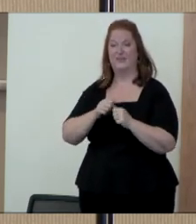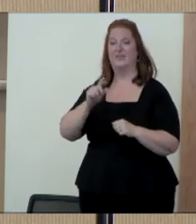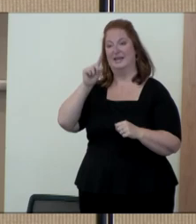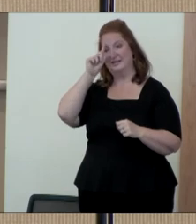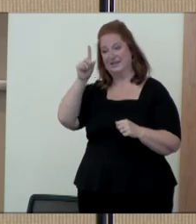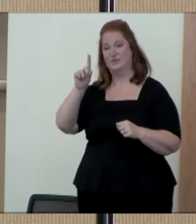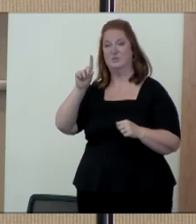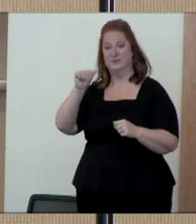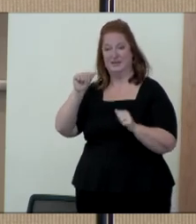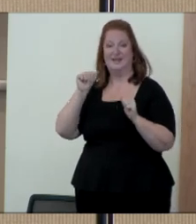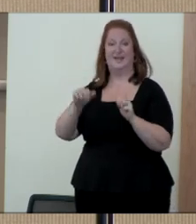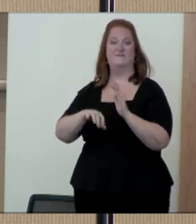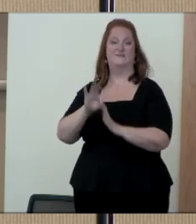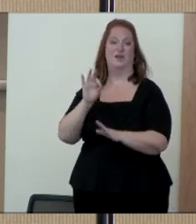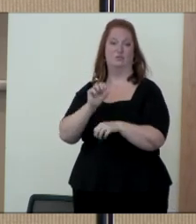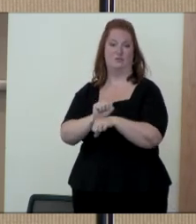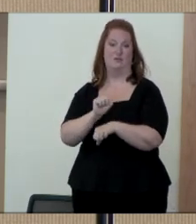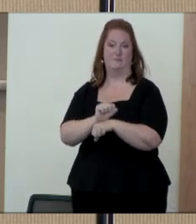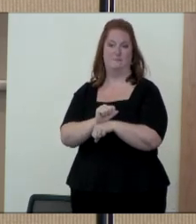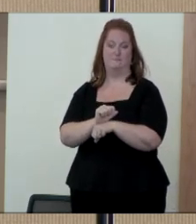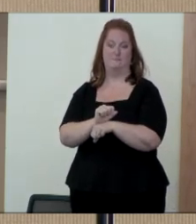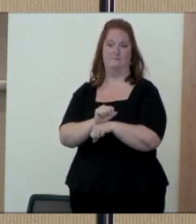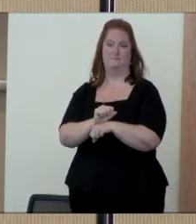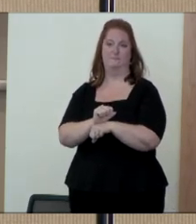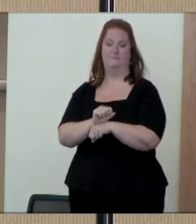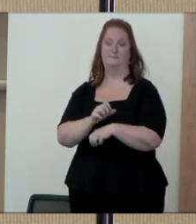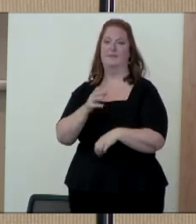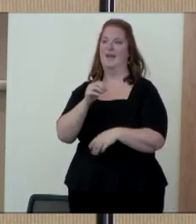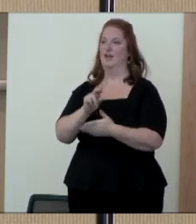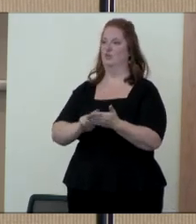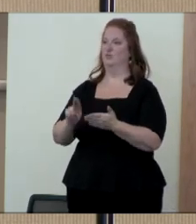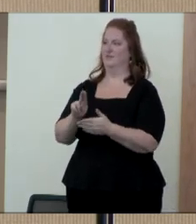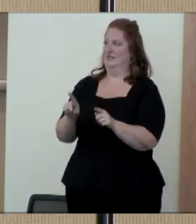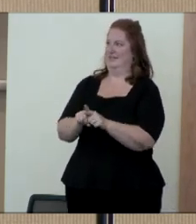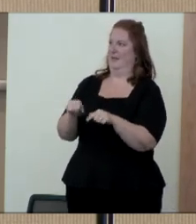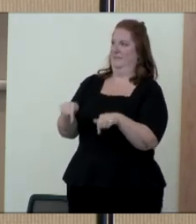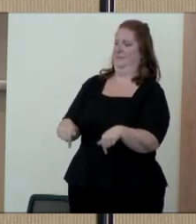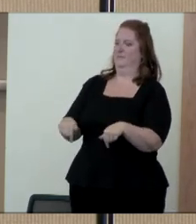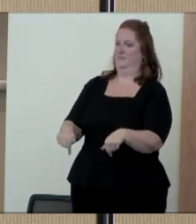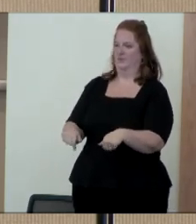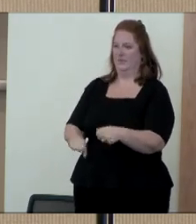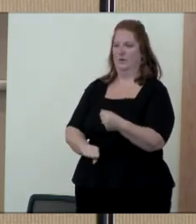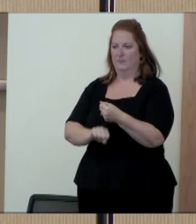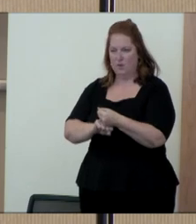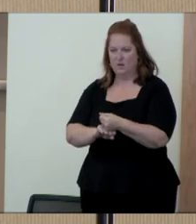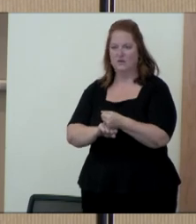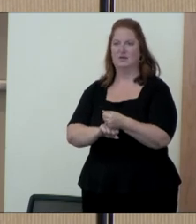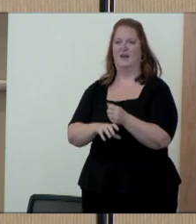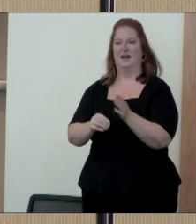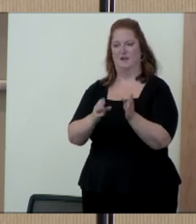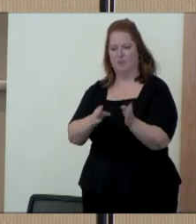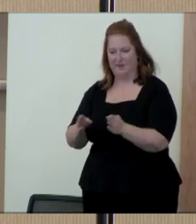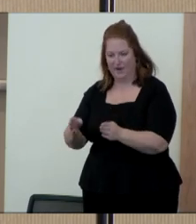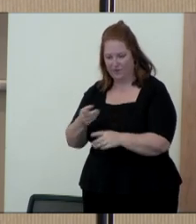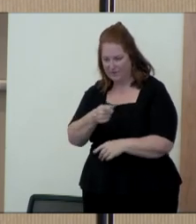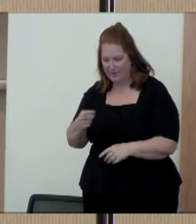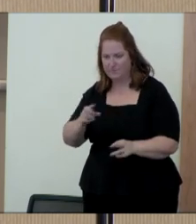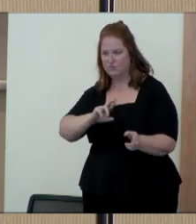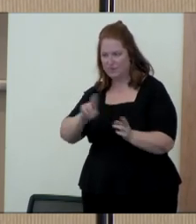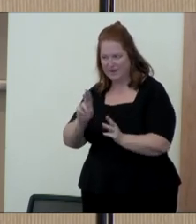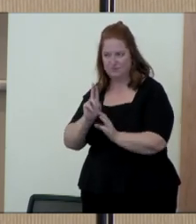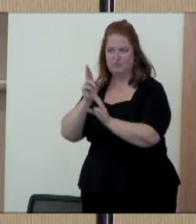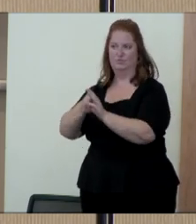disabilities find careers, and to help universities, just like this one, support and prepare them for the